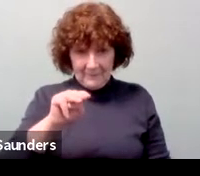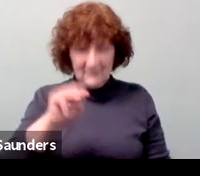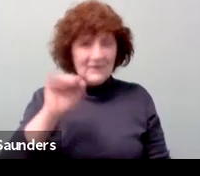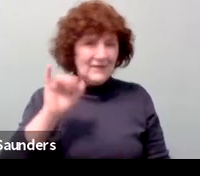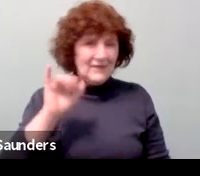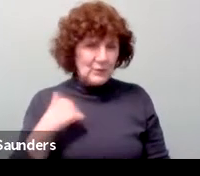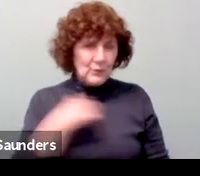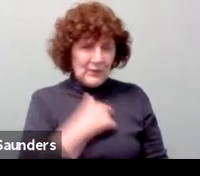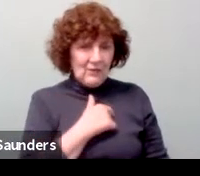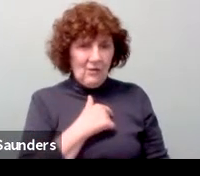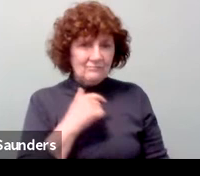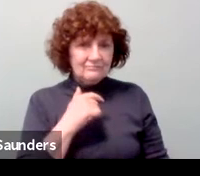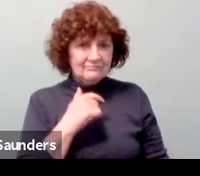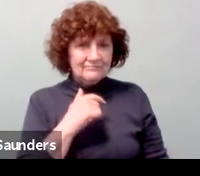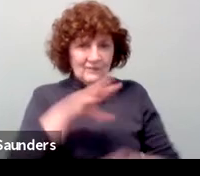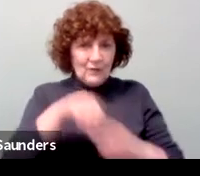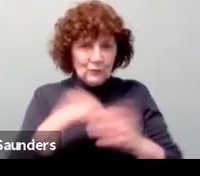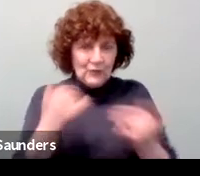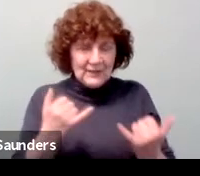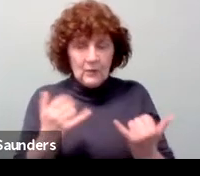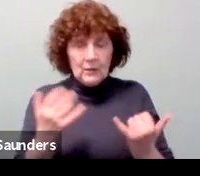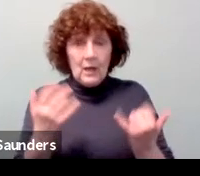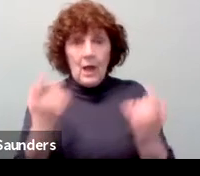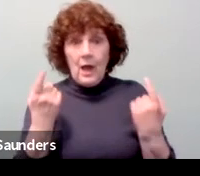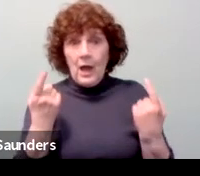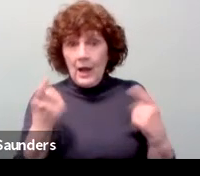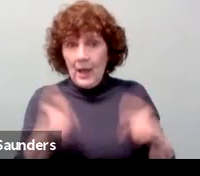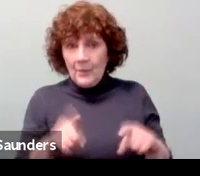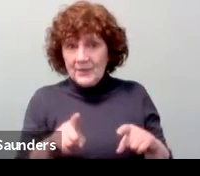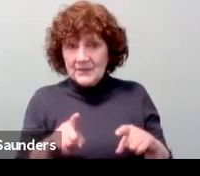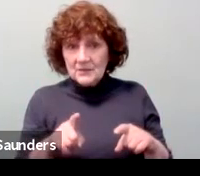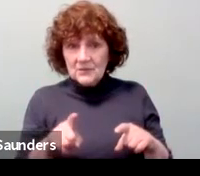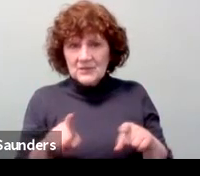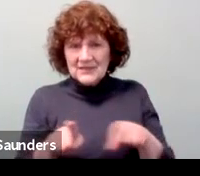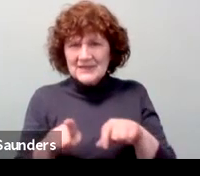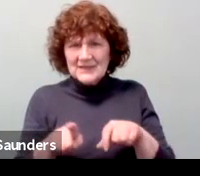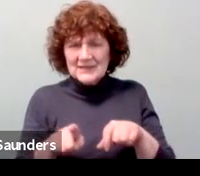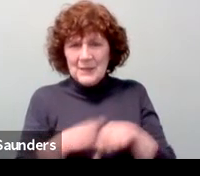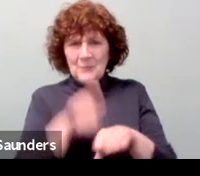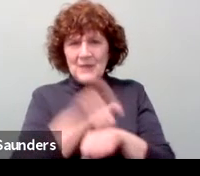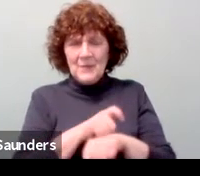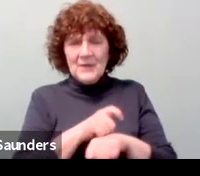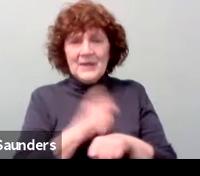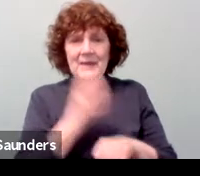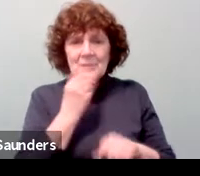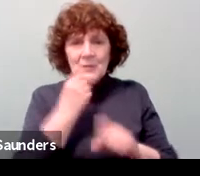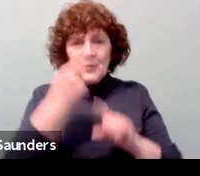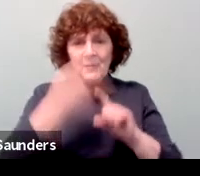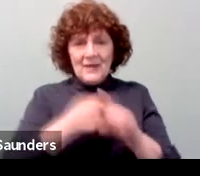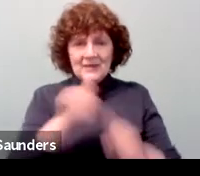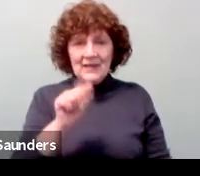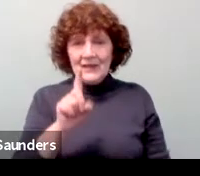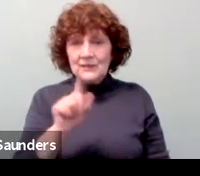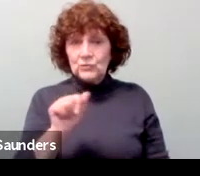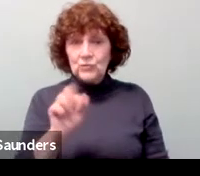observing. And as it happens, of course, it coincides with the Hebrew month of Adar,